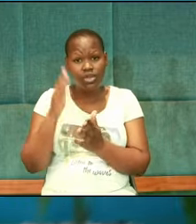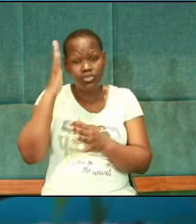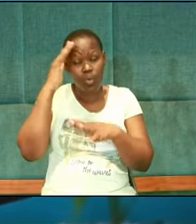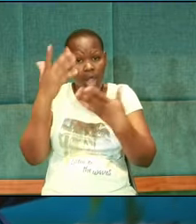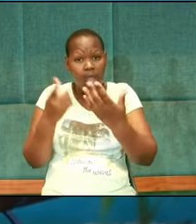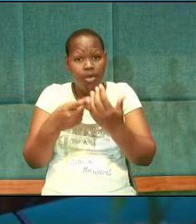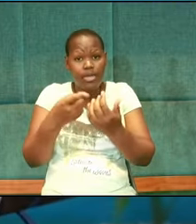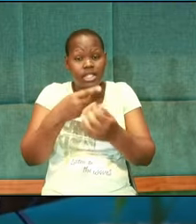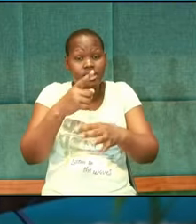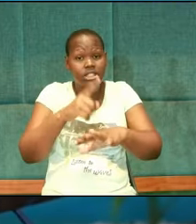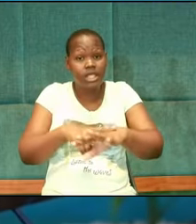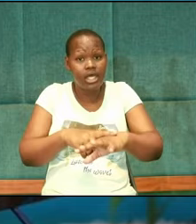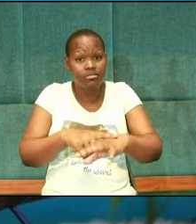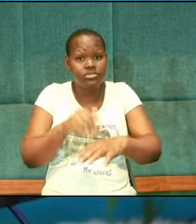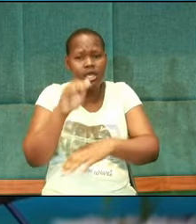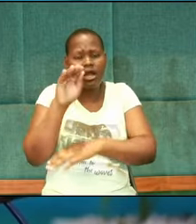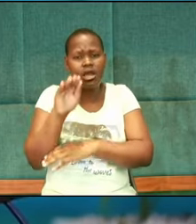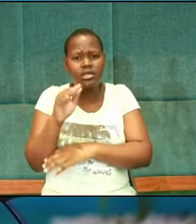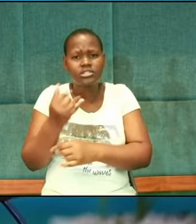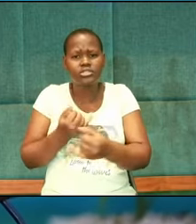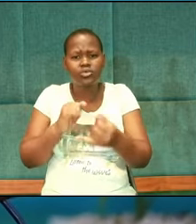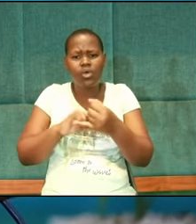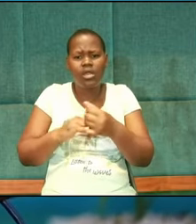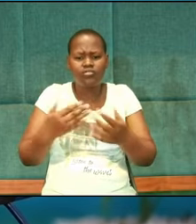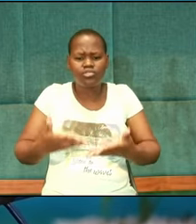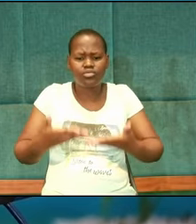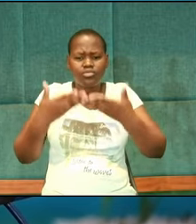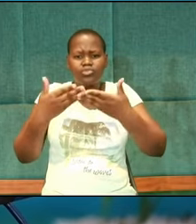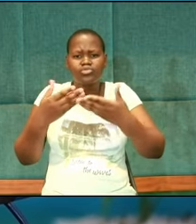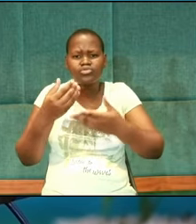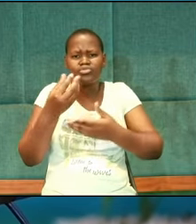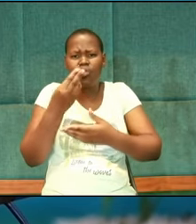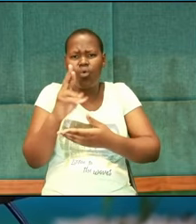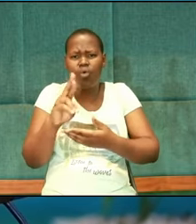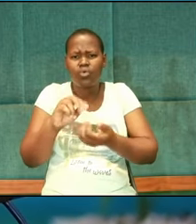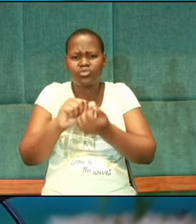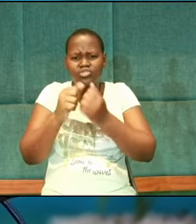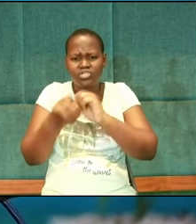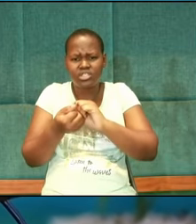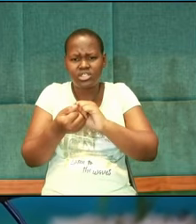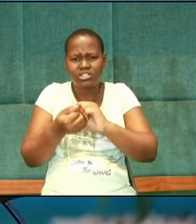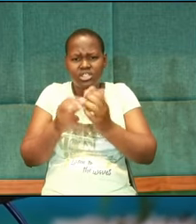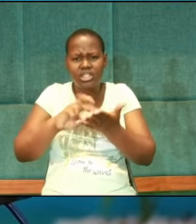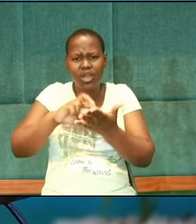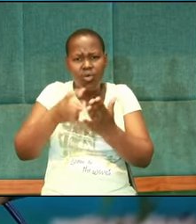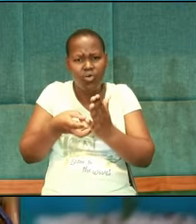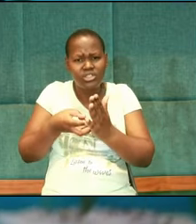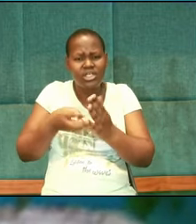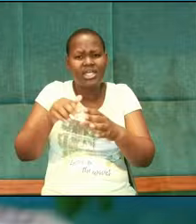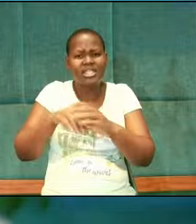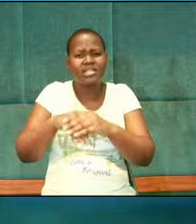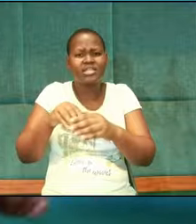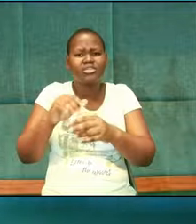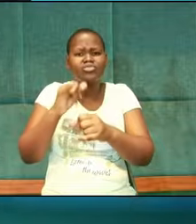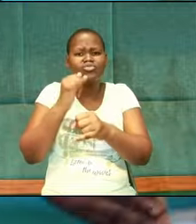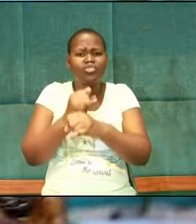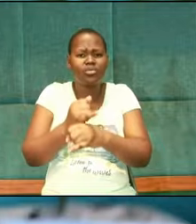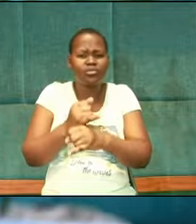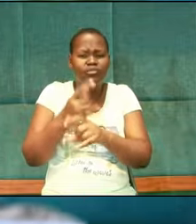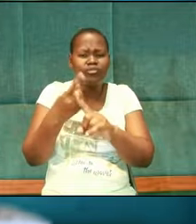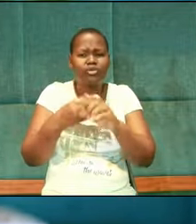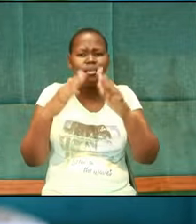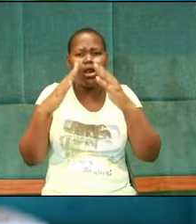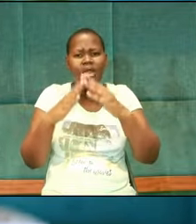times they are asking your wife out just for promotion or in change of a contract or a job? Do you know from the house to the